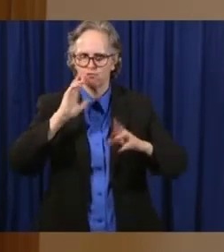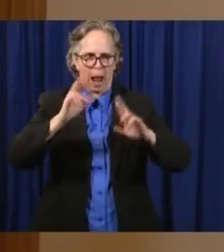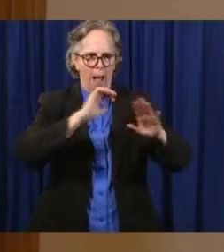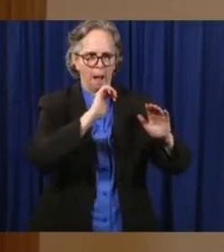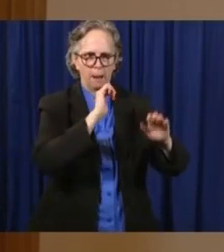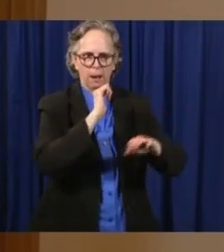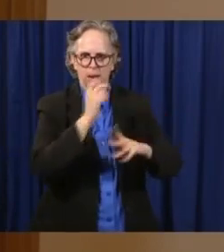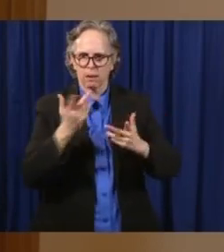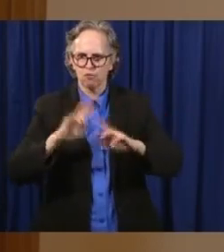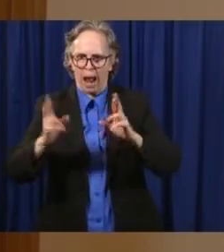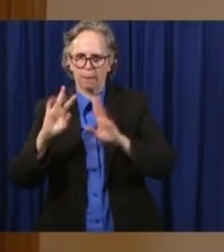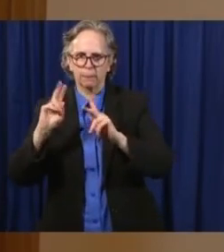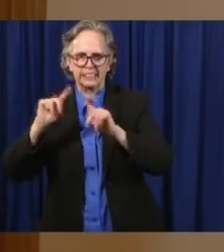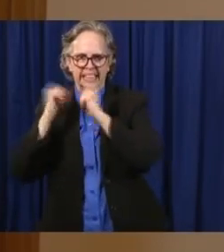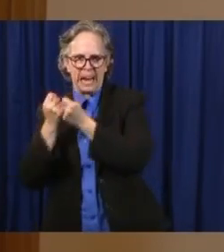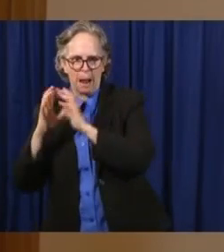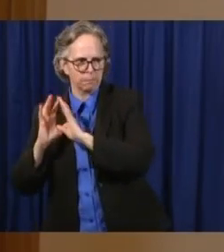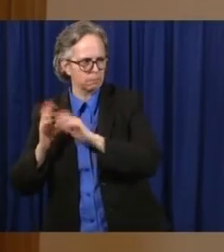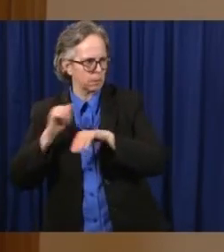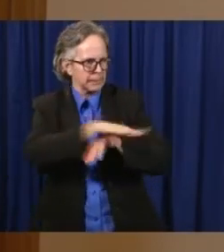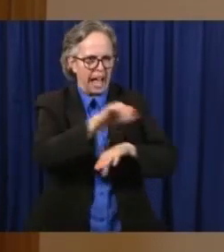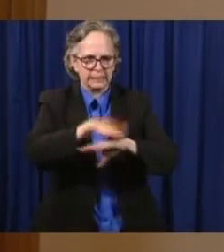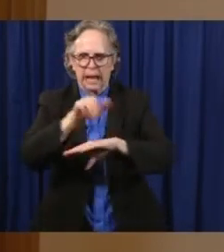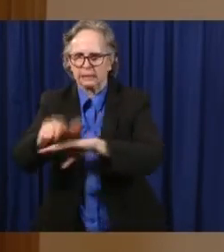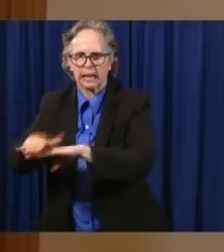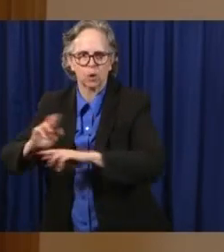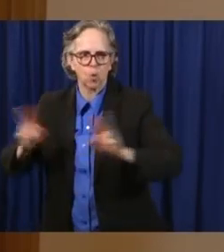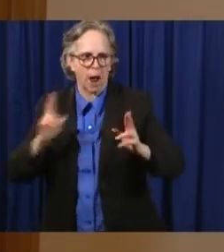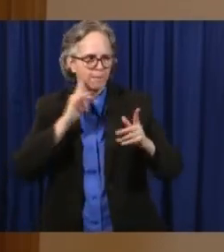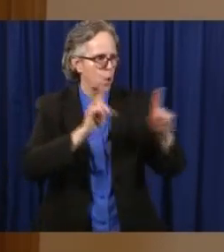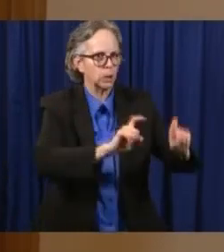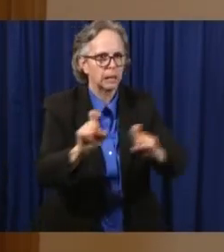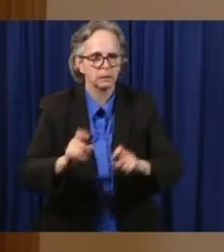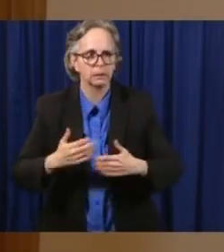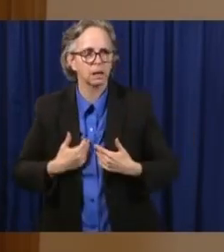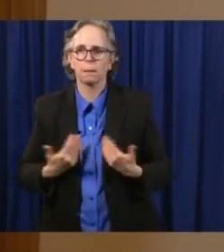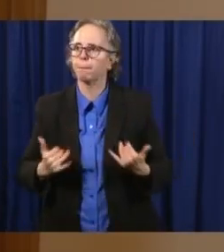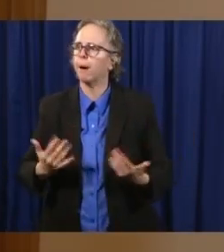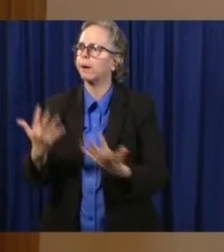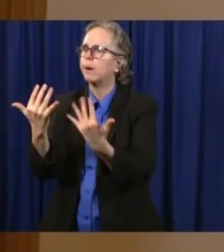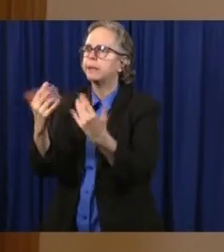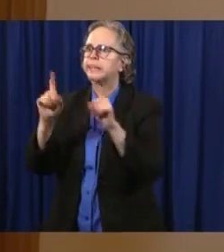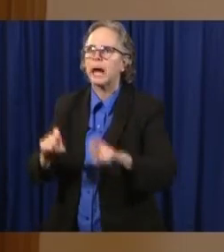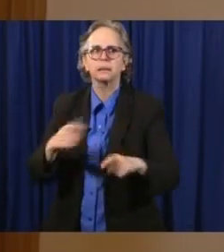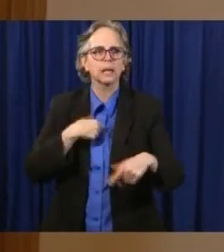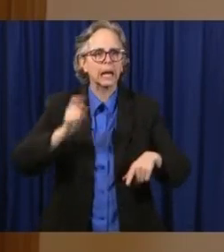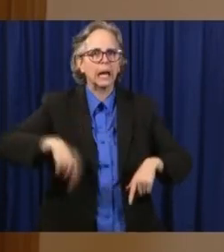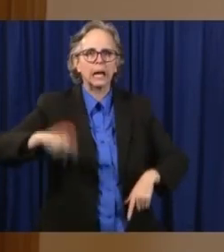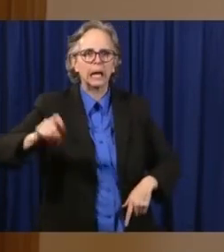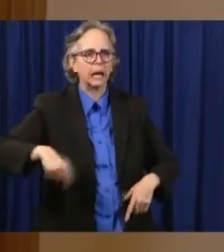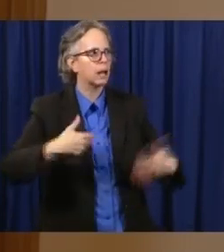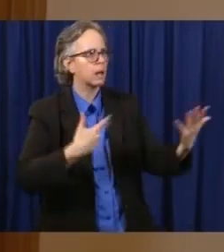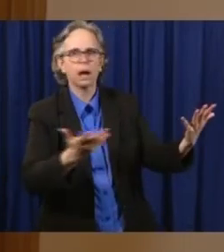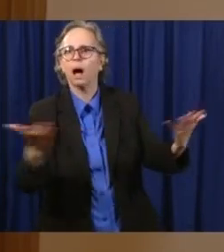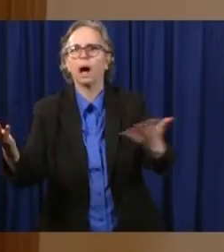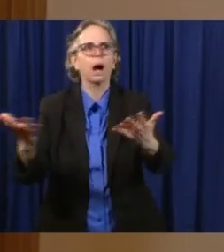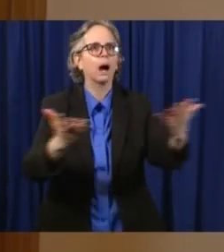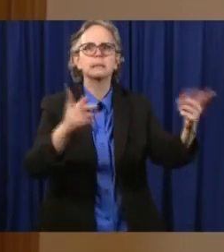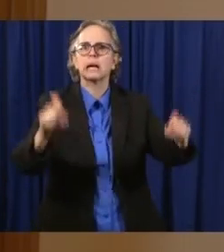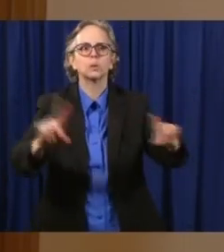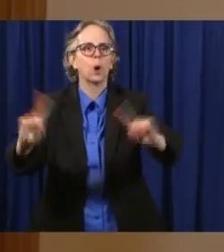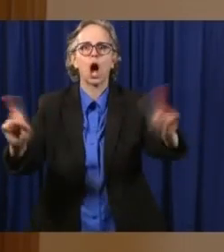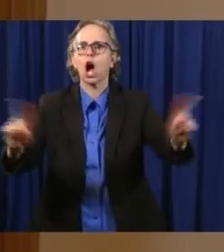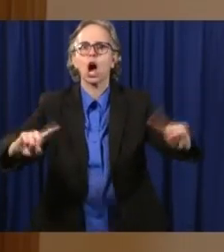have staff to do it once we have more testing, because that's the way we want to do it. If we had